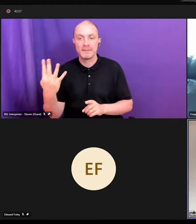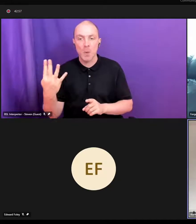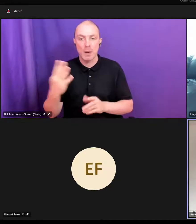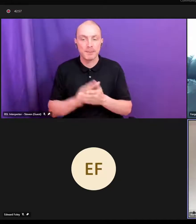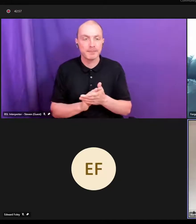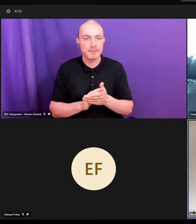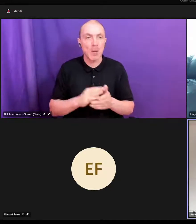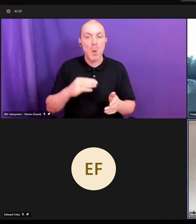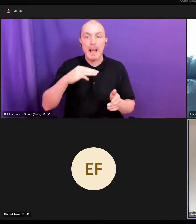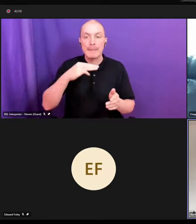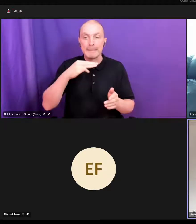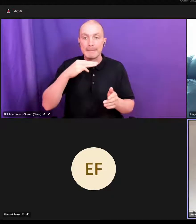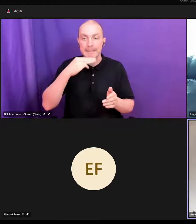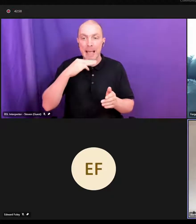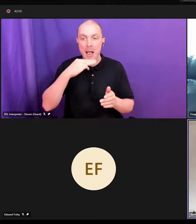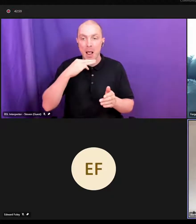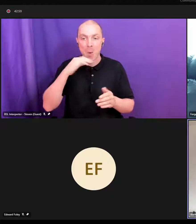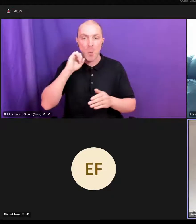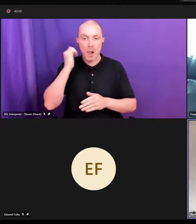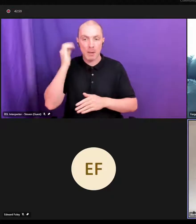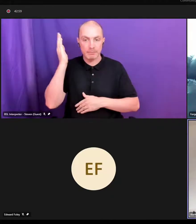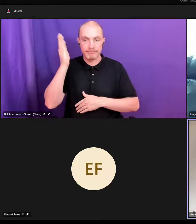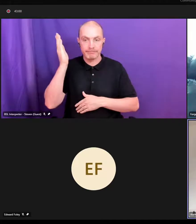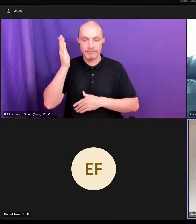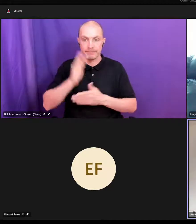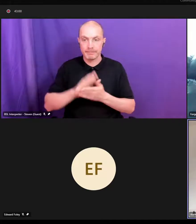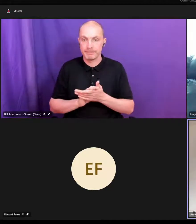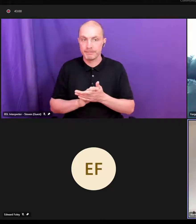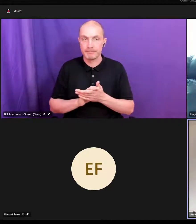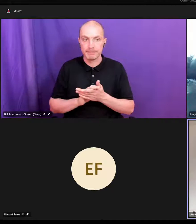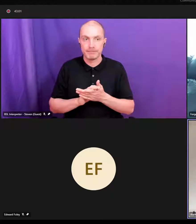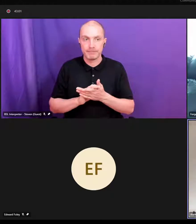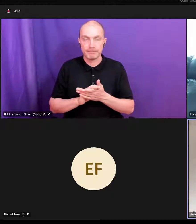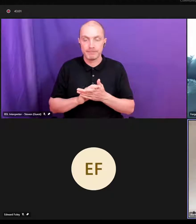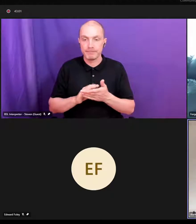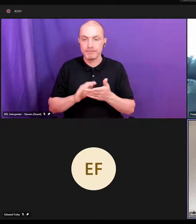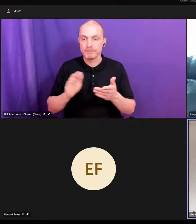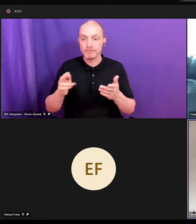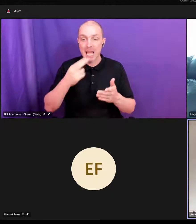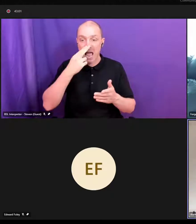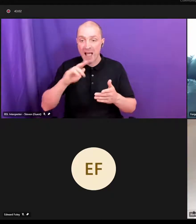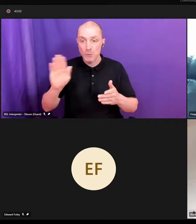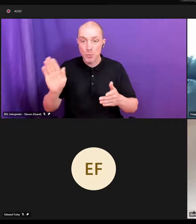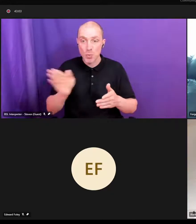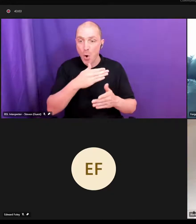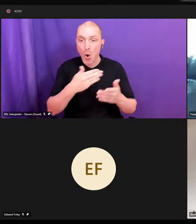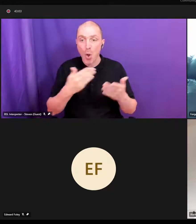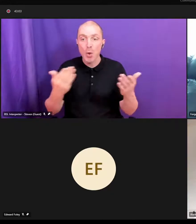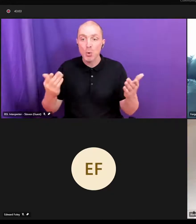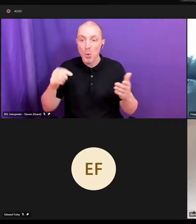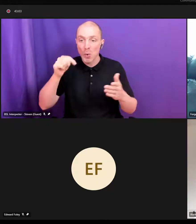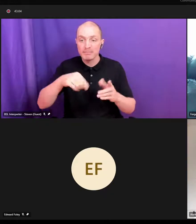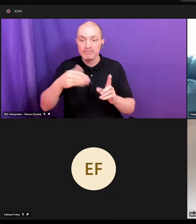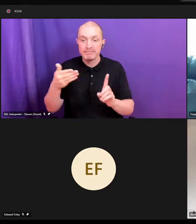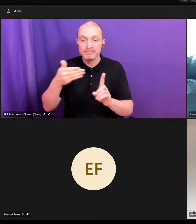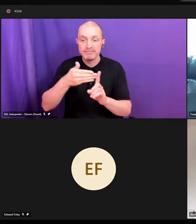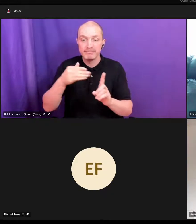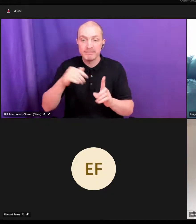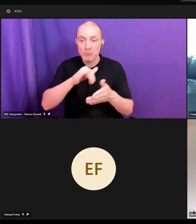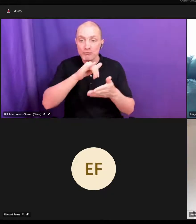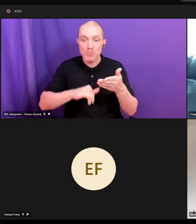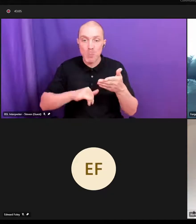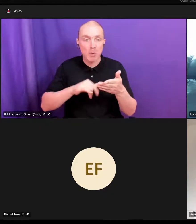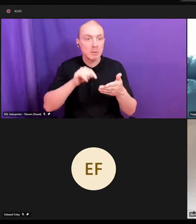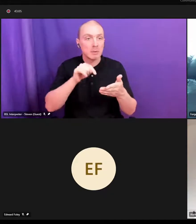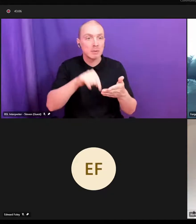take us through this. Michael? Thank you, Chair, and afternoon all. So the purpose of this report